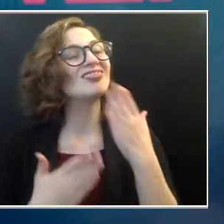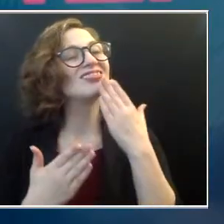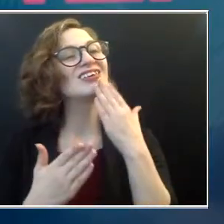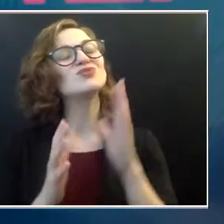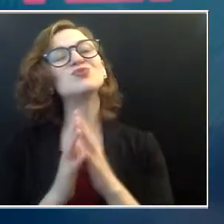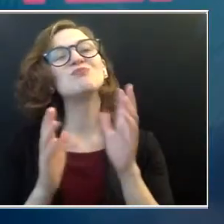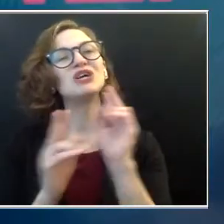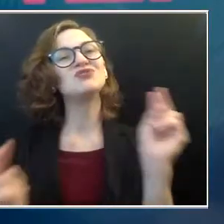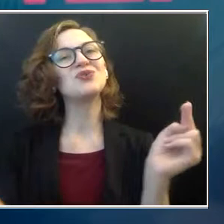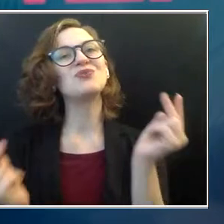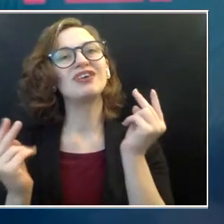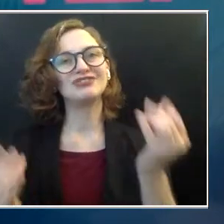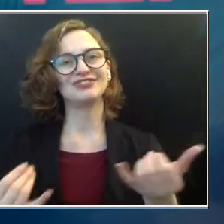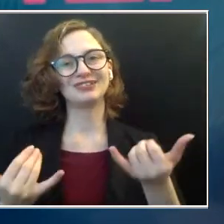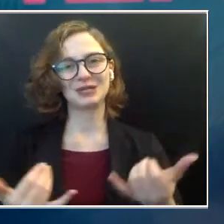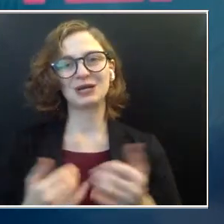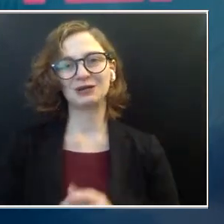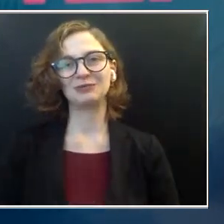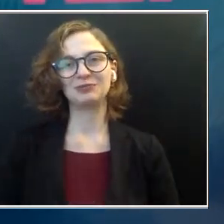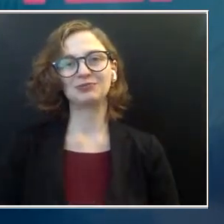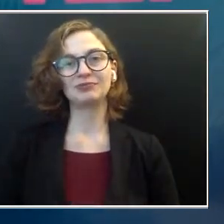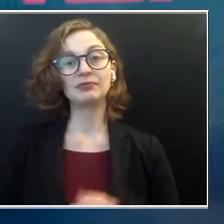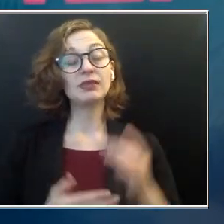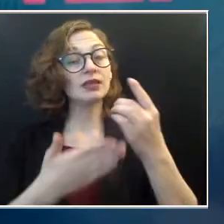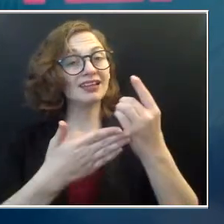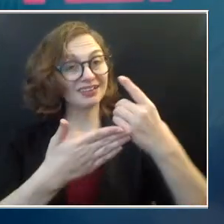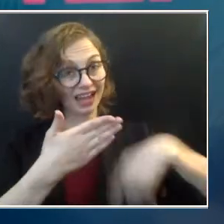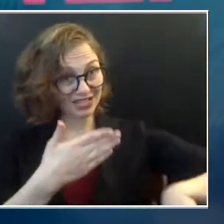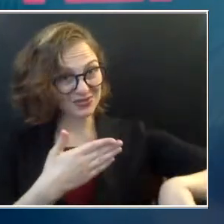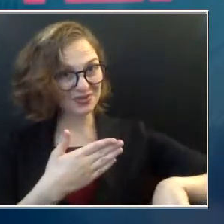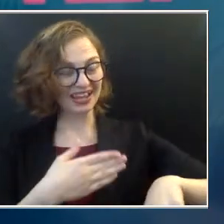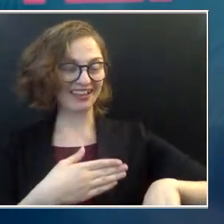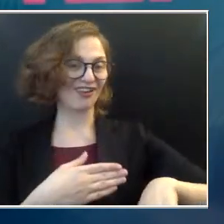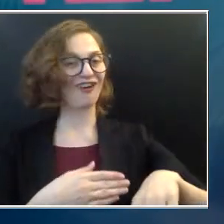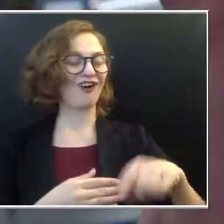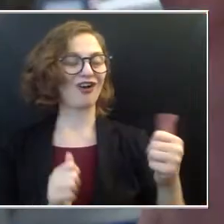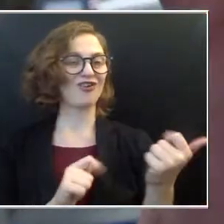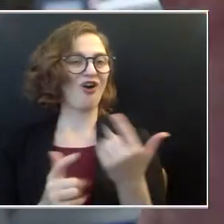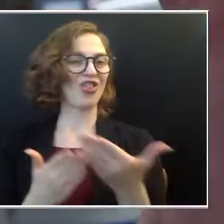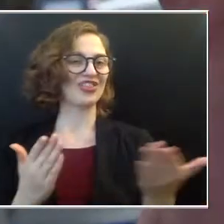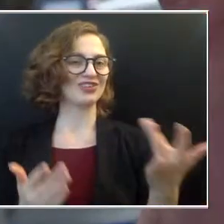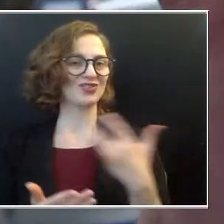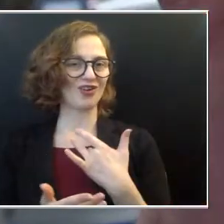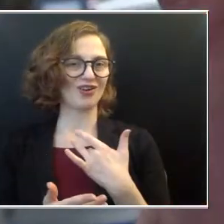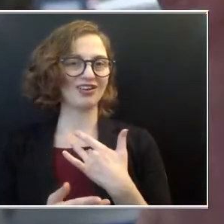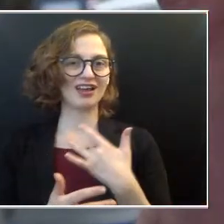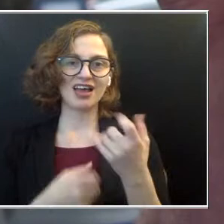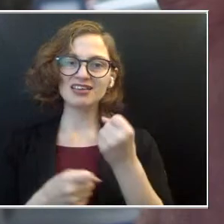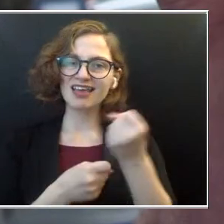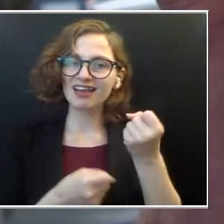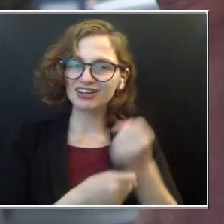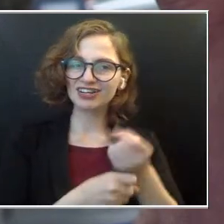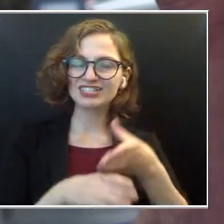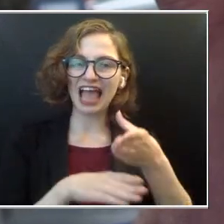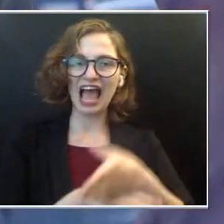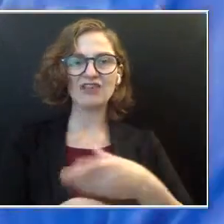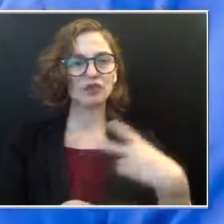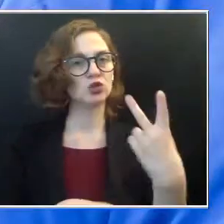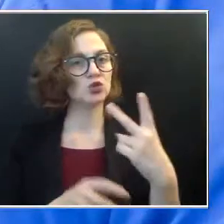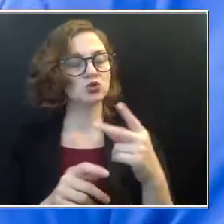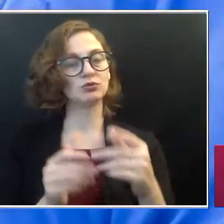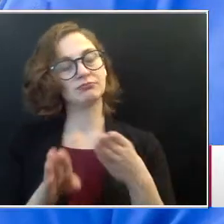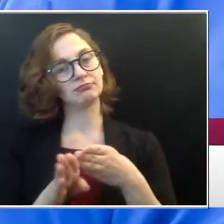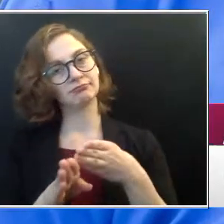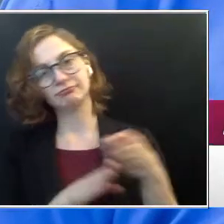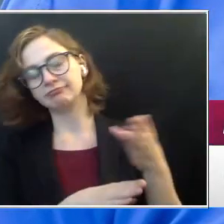today. Coming up next week on All Things Heart, years after facing 2 major heart issues, this doctor